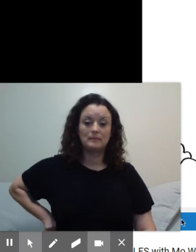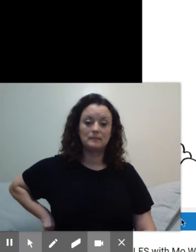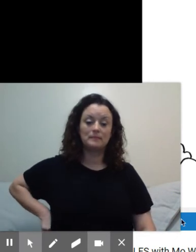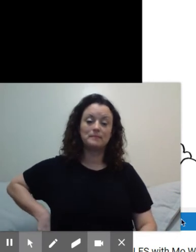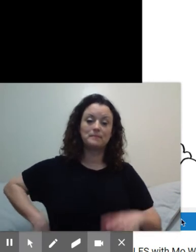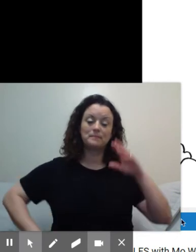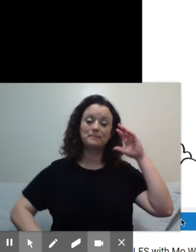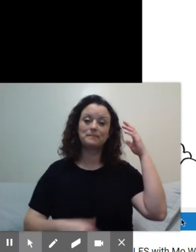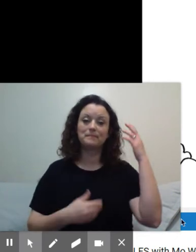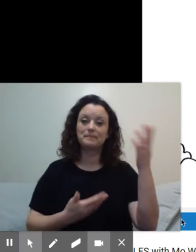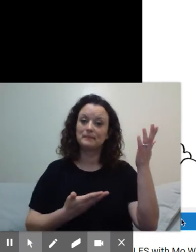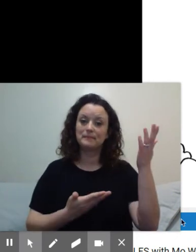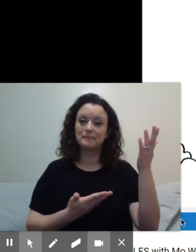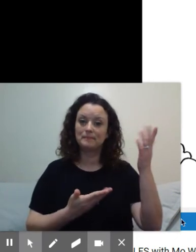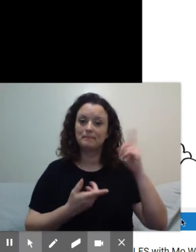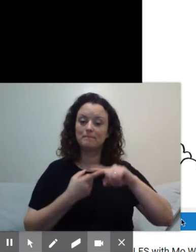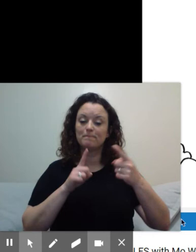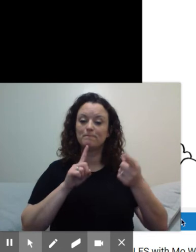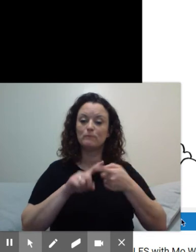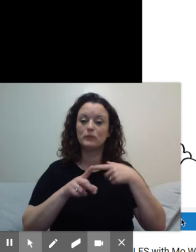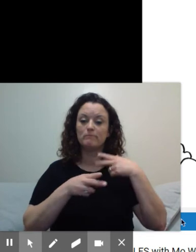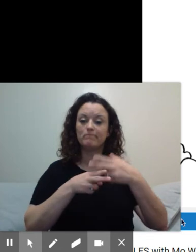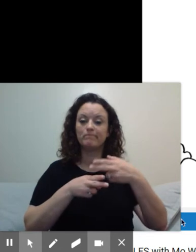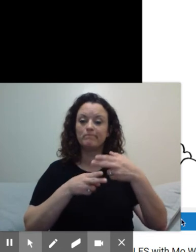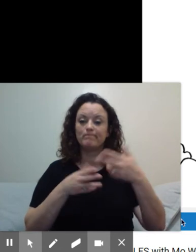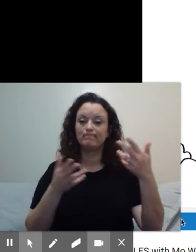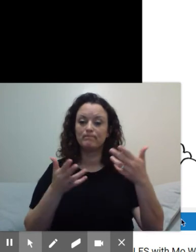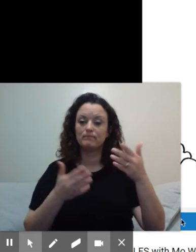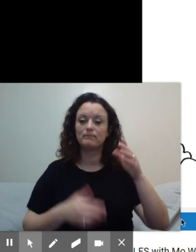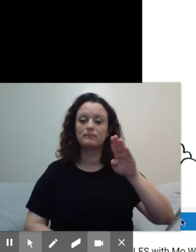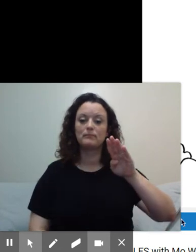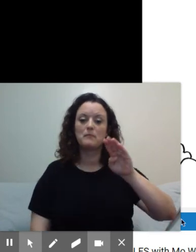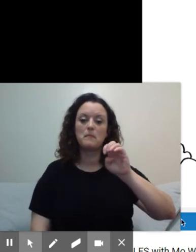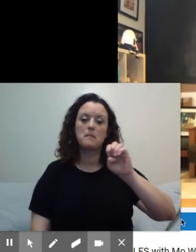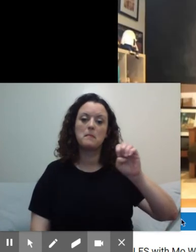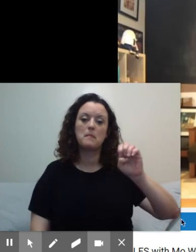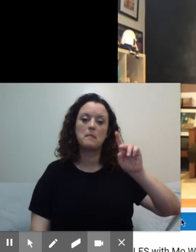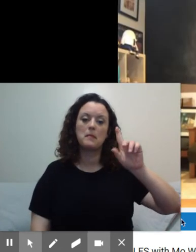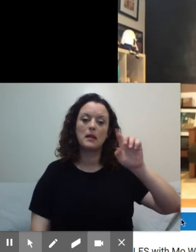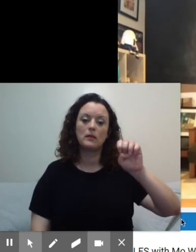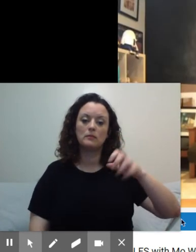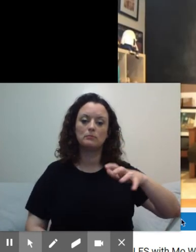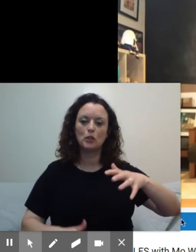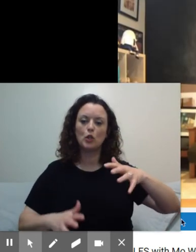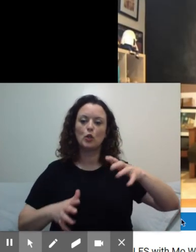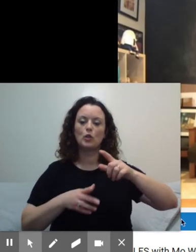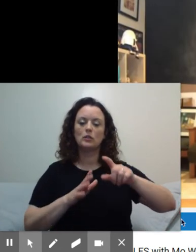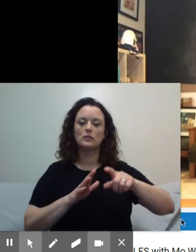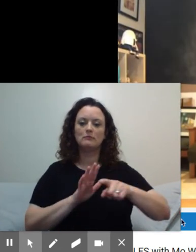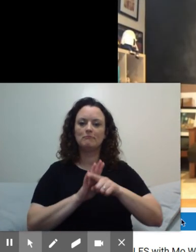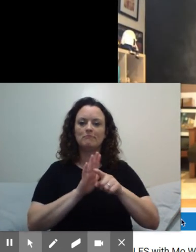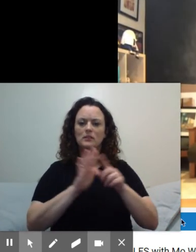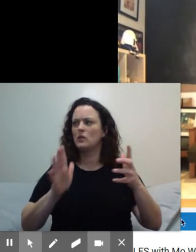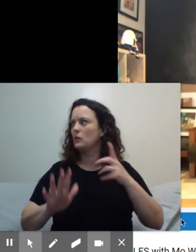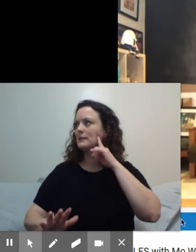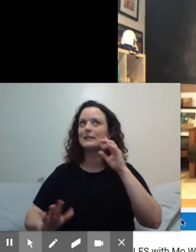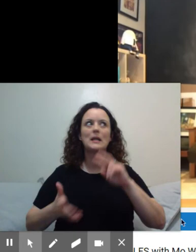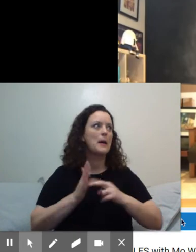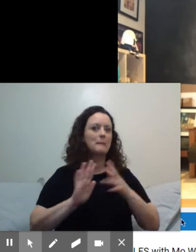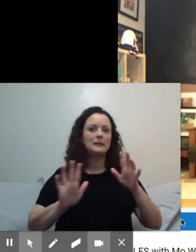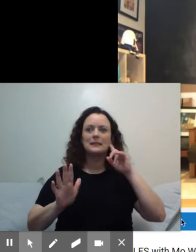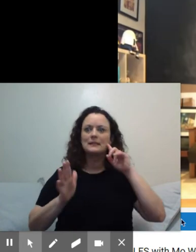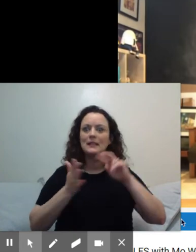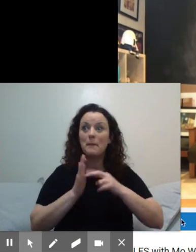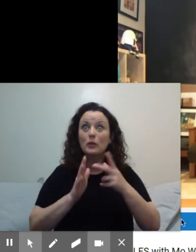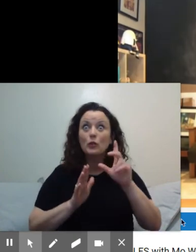This is our friend Beagle. Wait, what's that sound mean? What's What's that sound mean? I